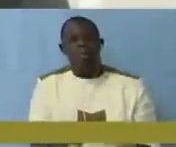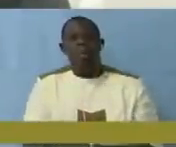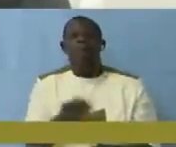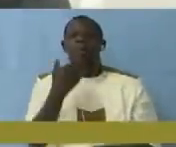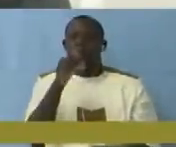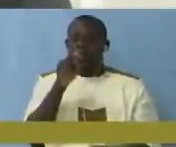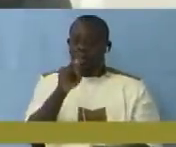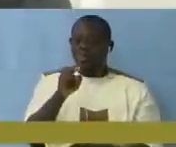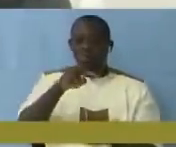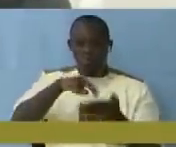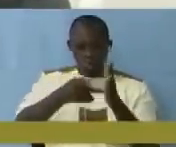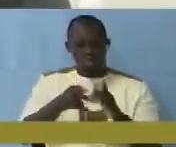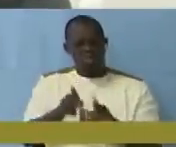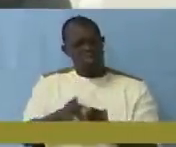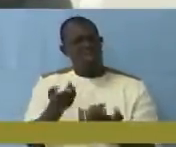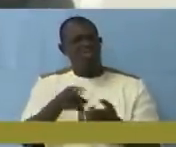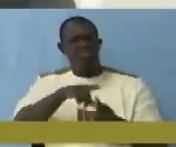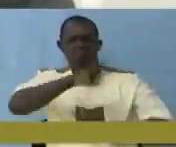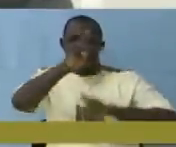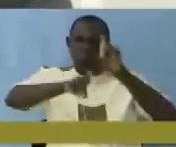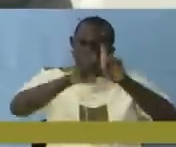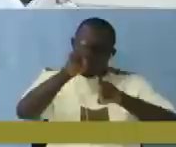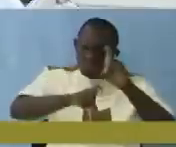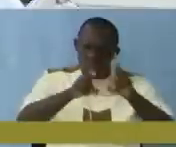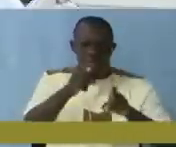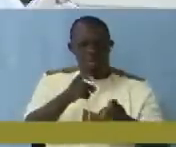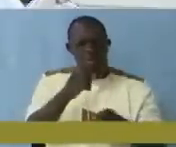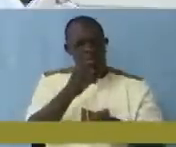wouldn't that amount to interrogation? So